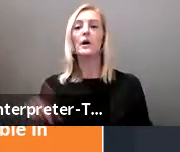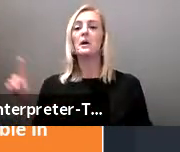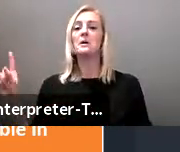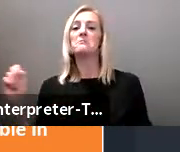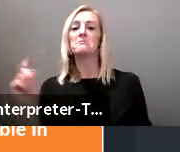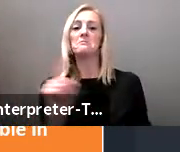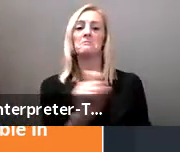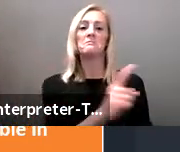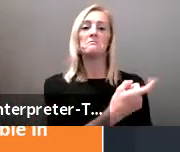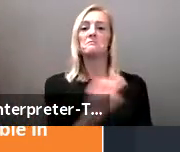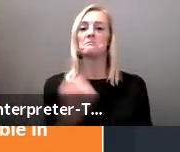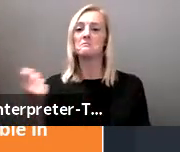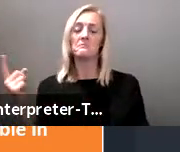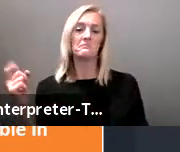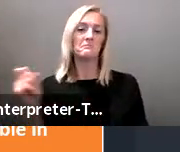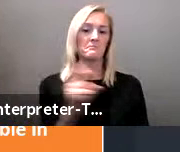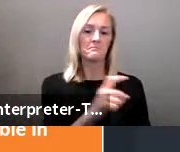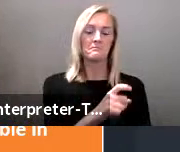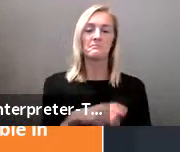of,